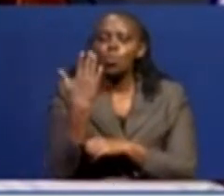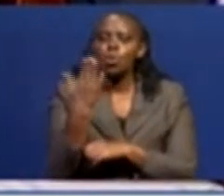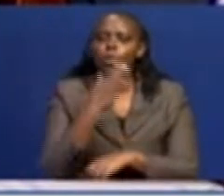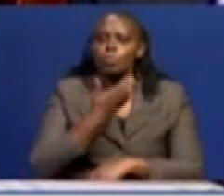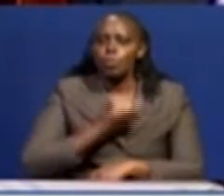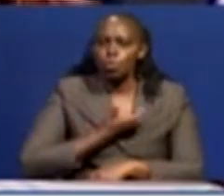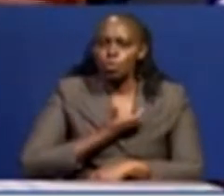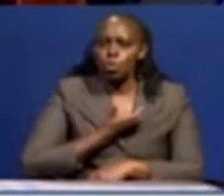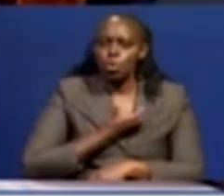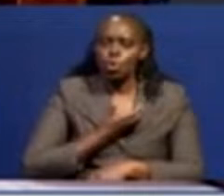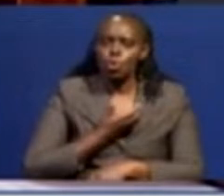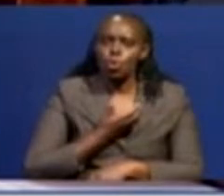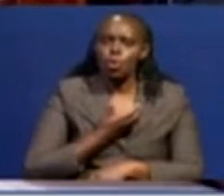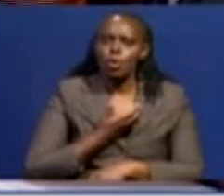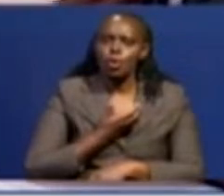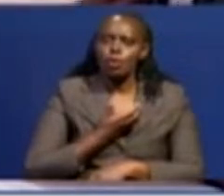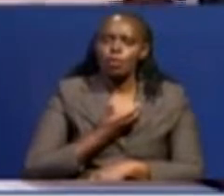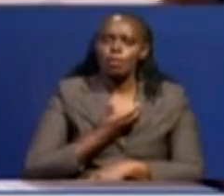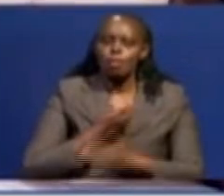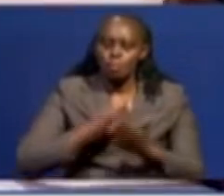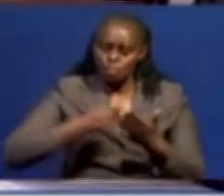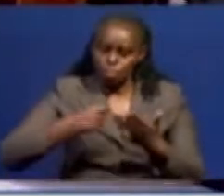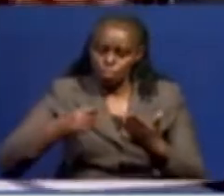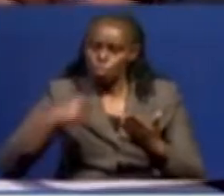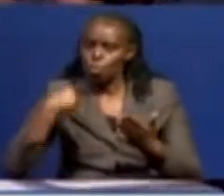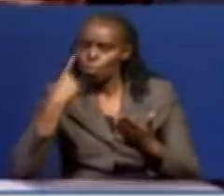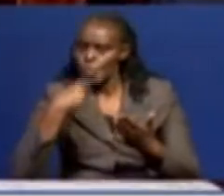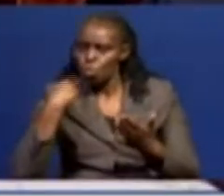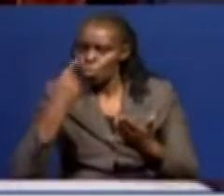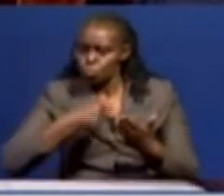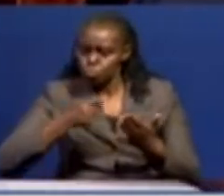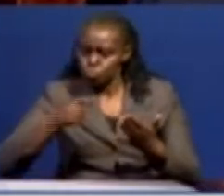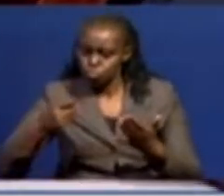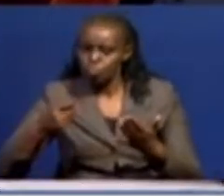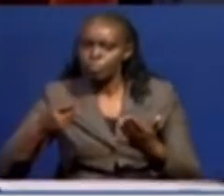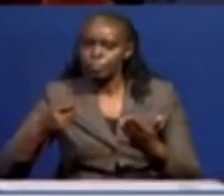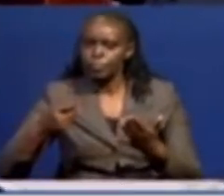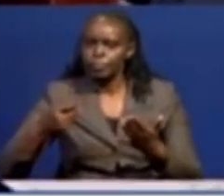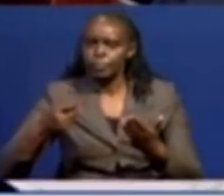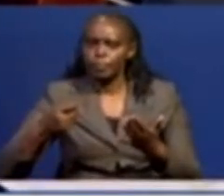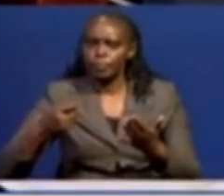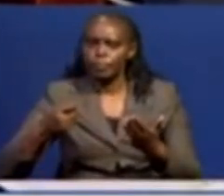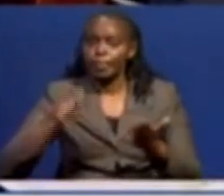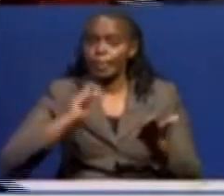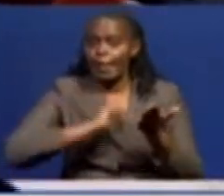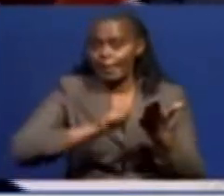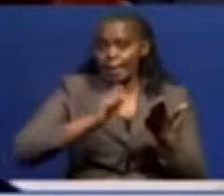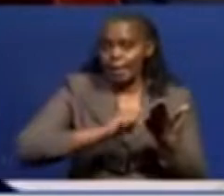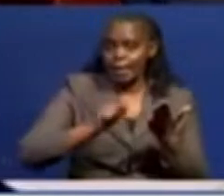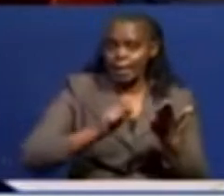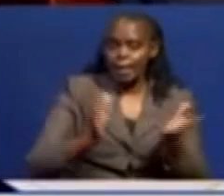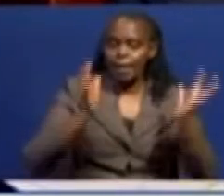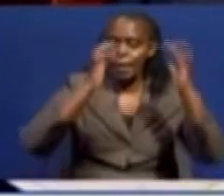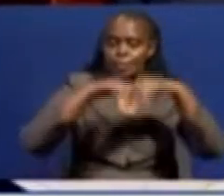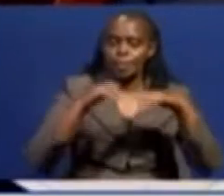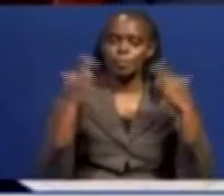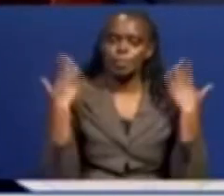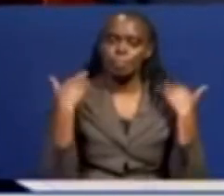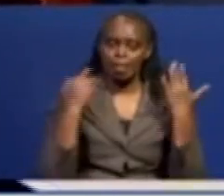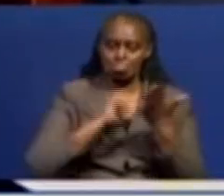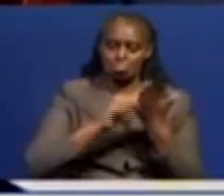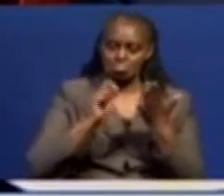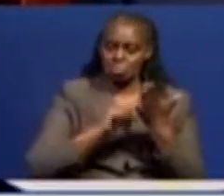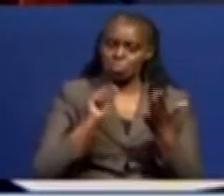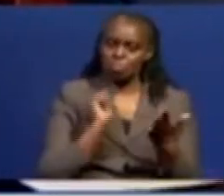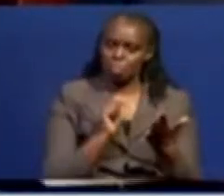is the author of the document? The author of the document is the Clerk, County